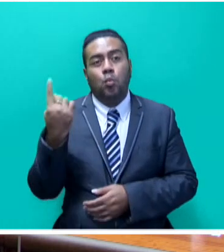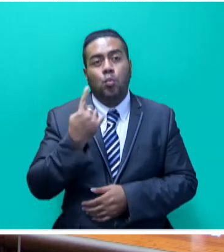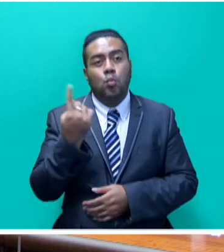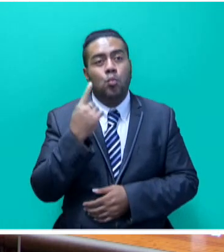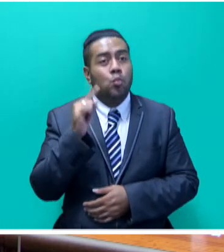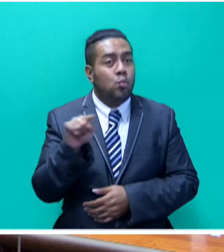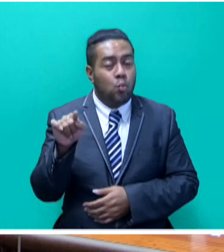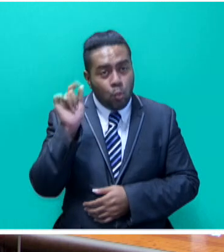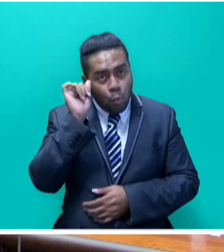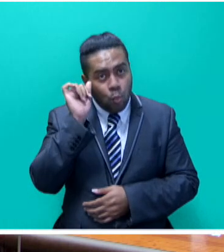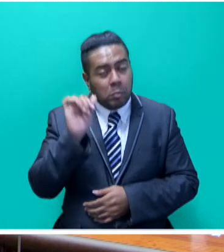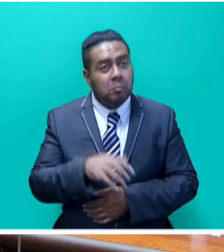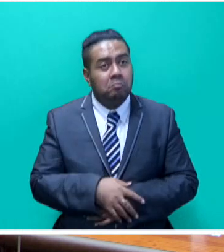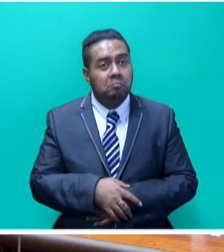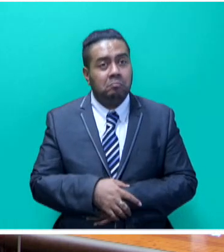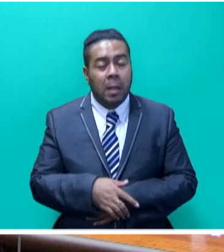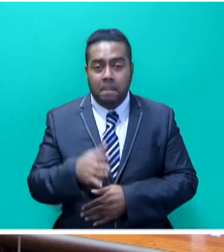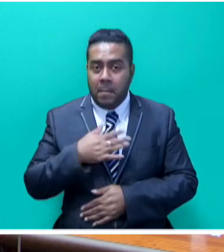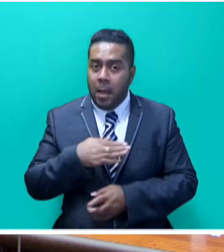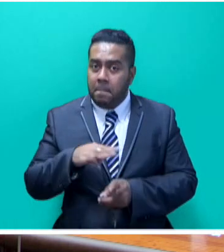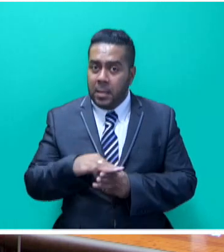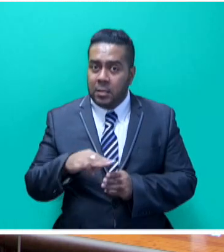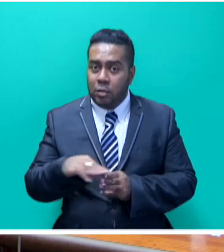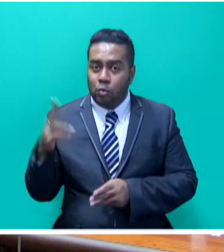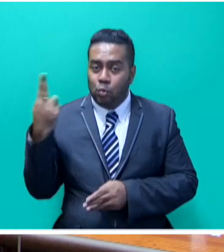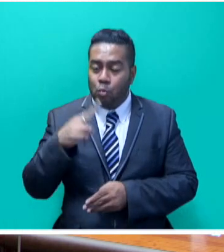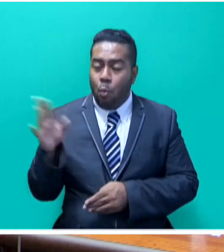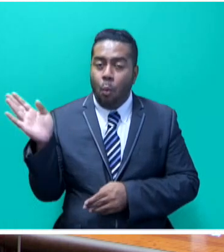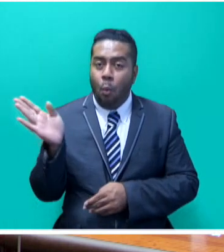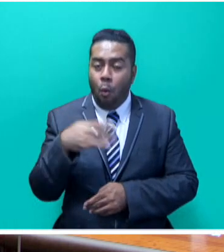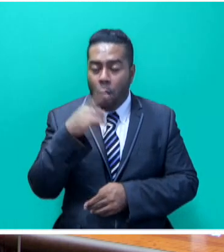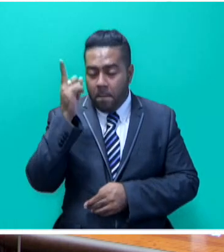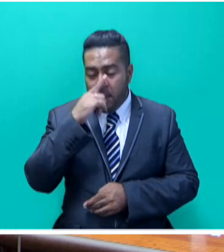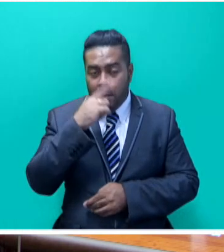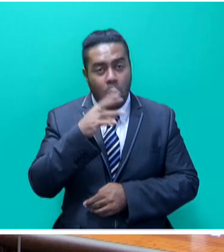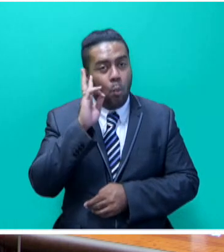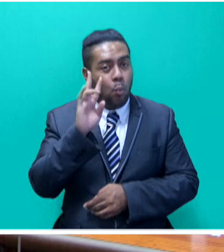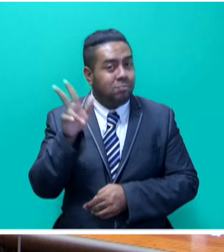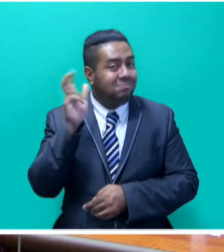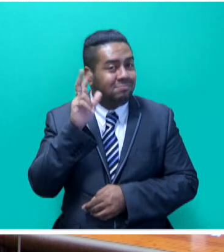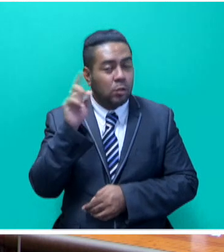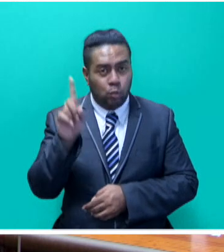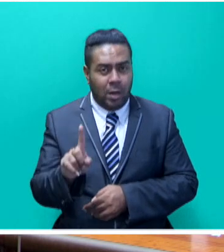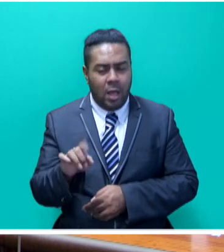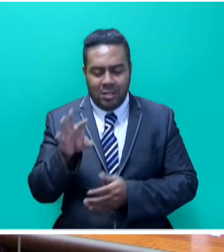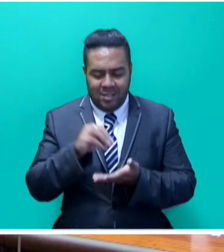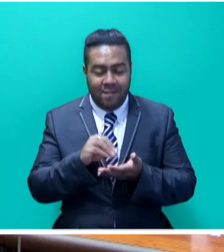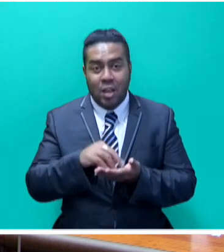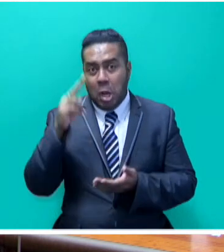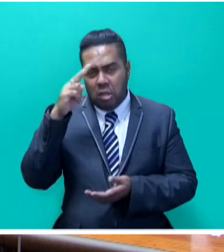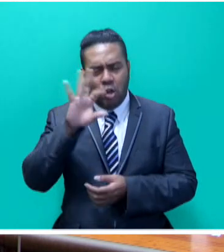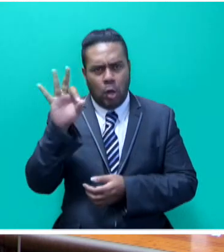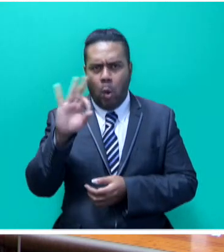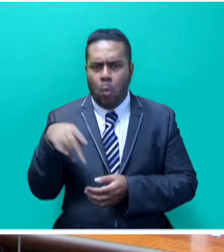Mr. Speaker, sir, my message to all Fijians listening today: serving a nation is not